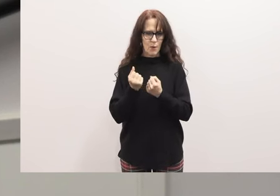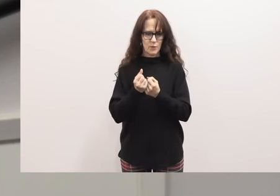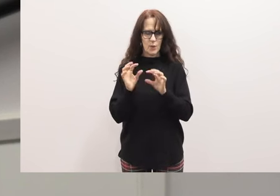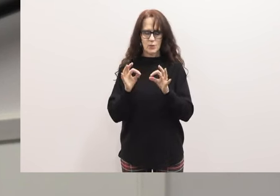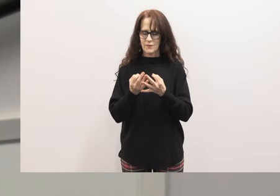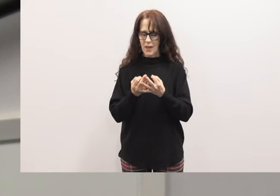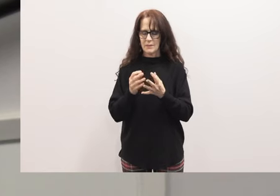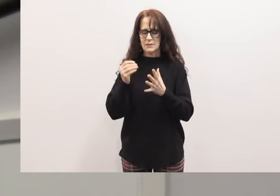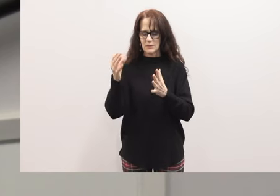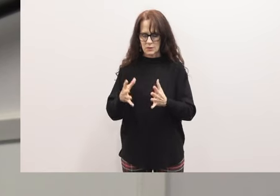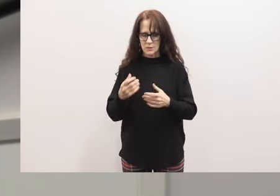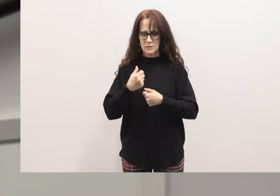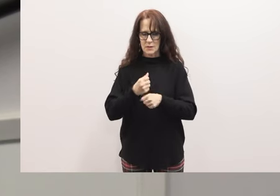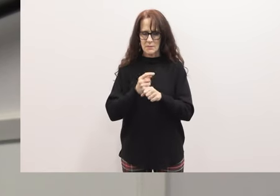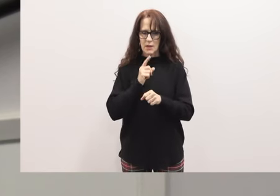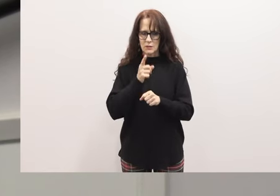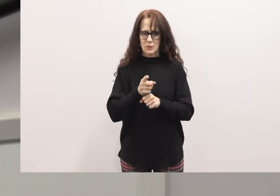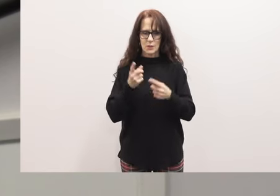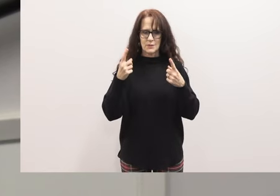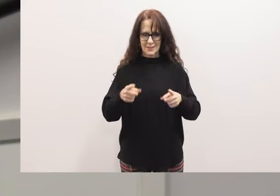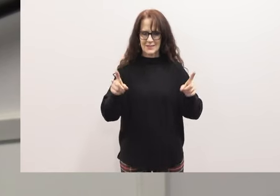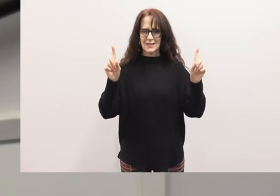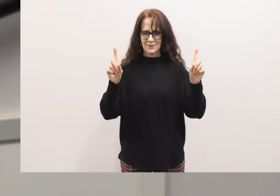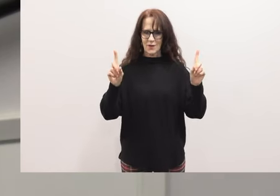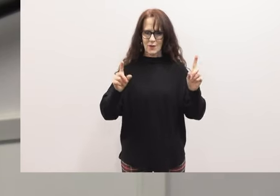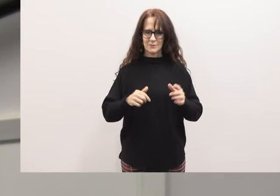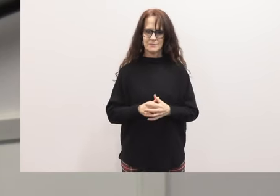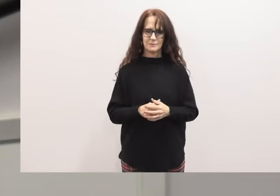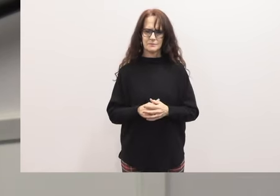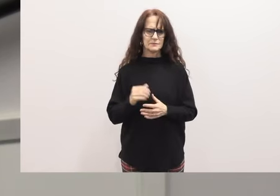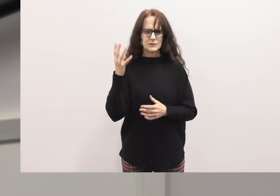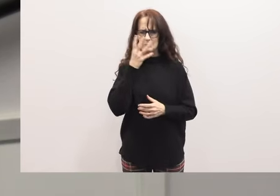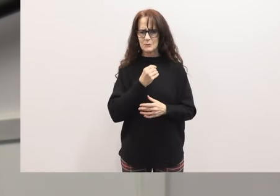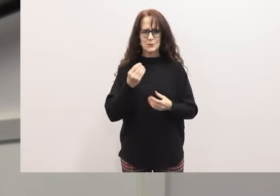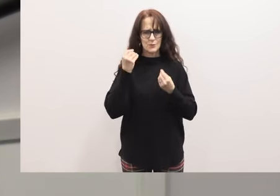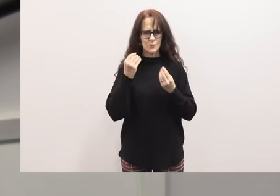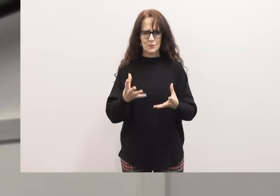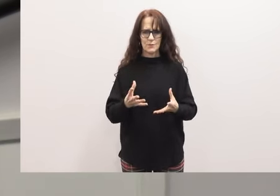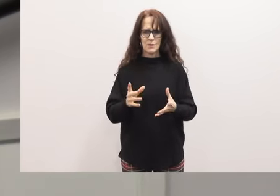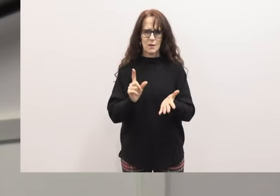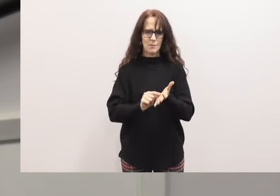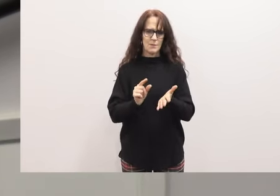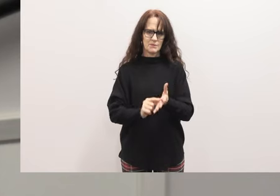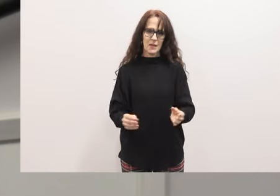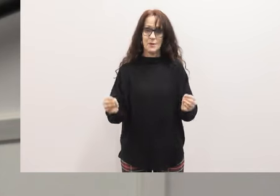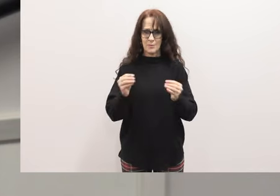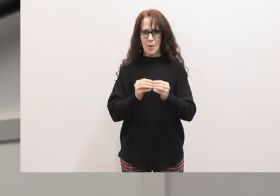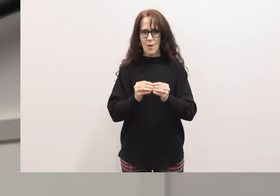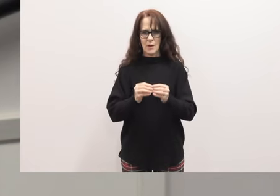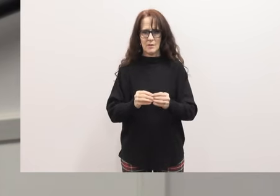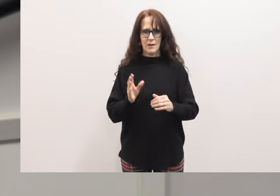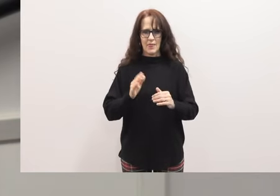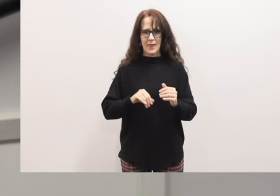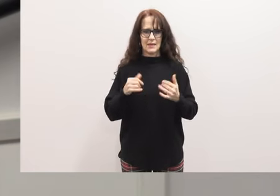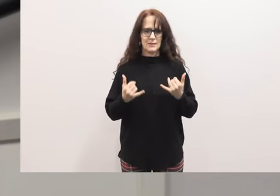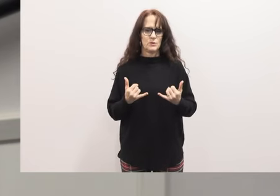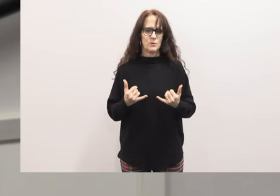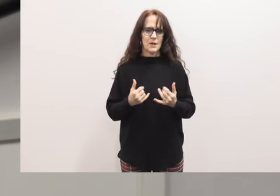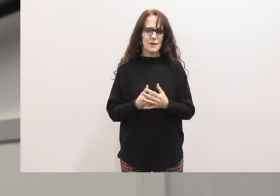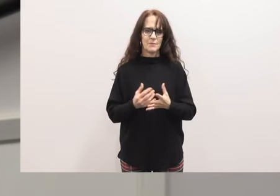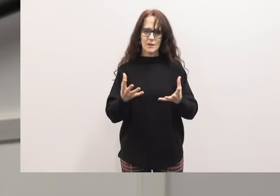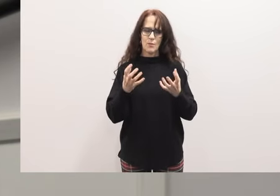and students to ensure that they are successful. So beautiful news that will be publicized more beyond this moment, but just really